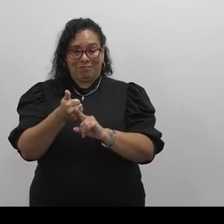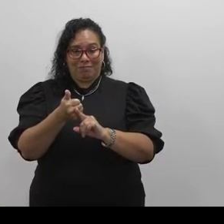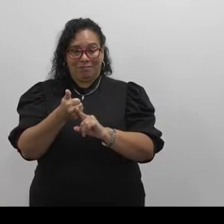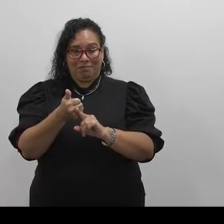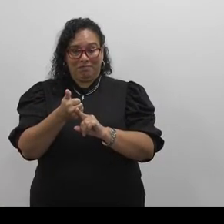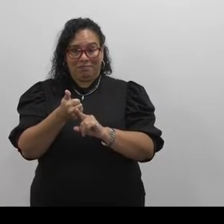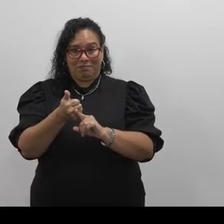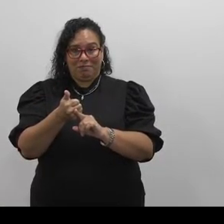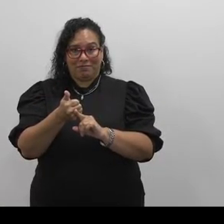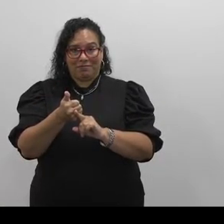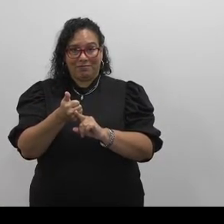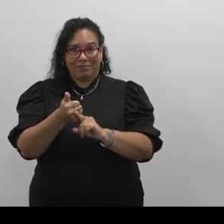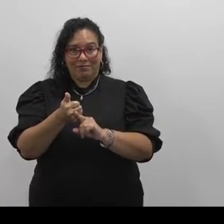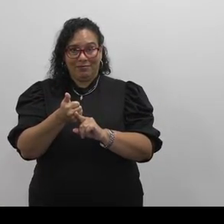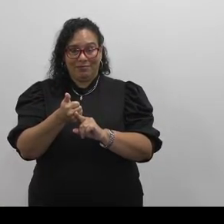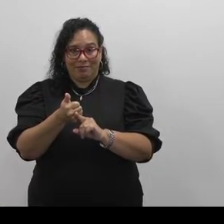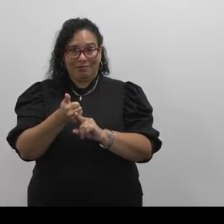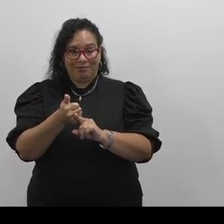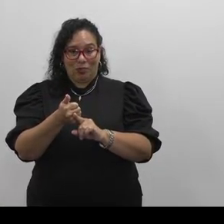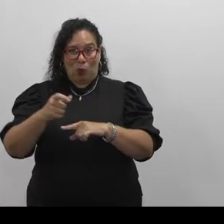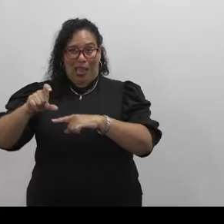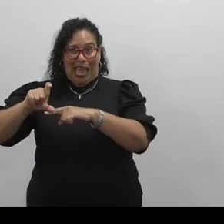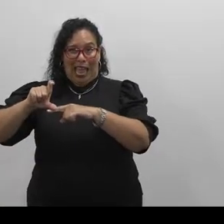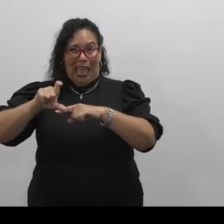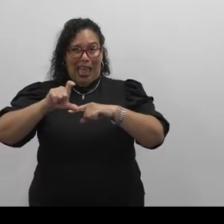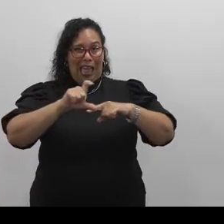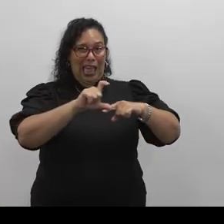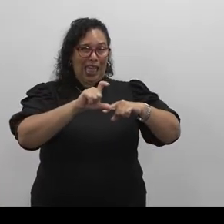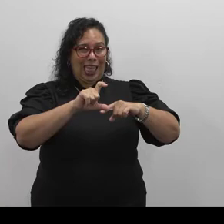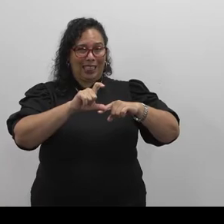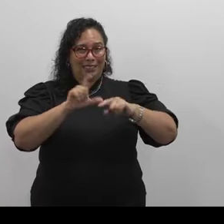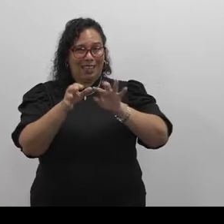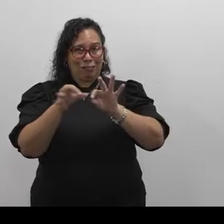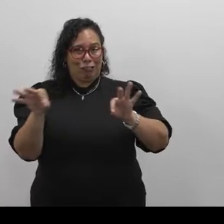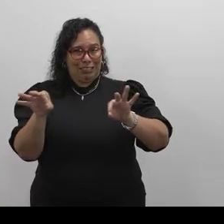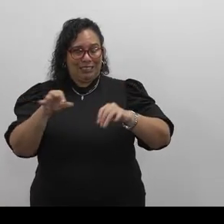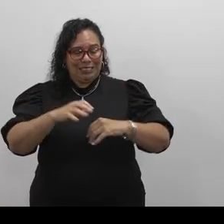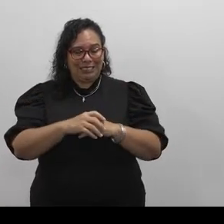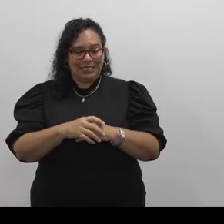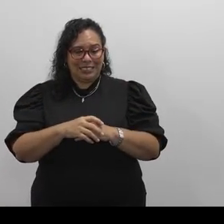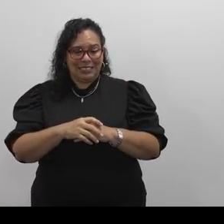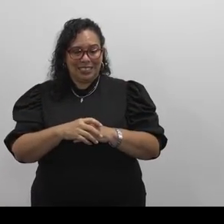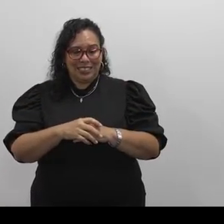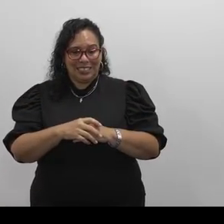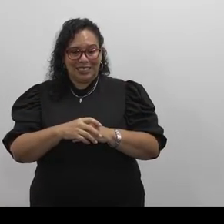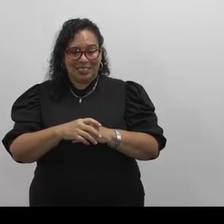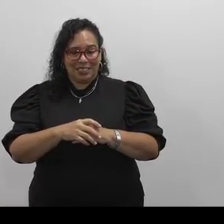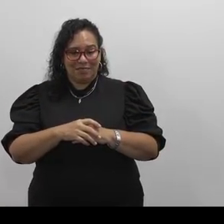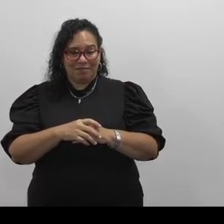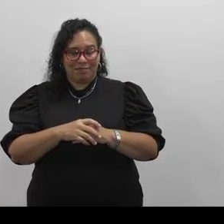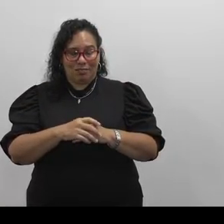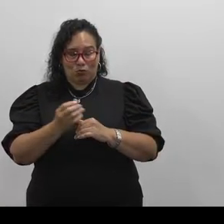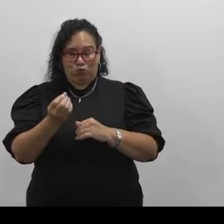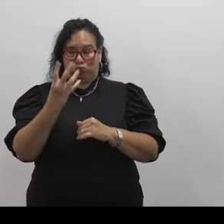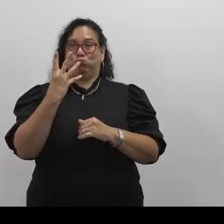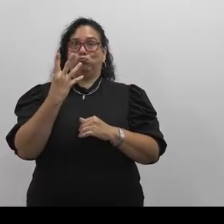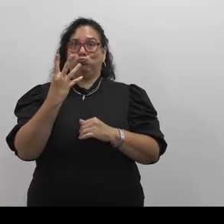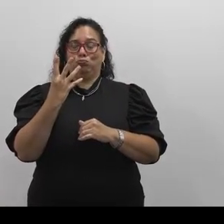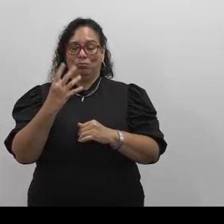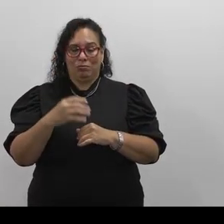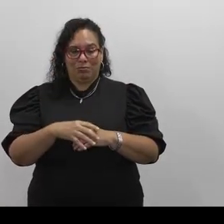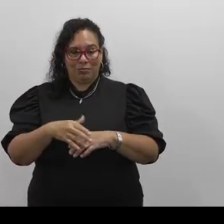really where we've capitalized the particular phrases. So it just, those things jump out to me.